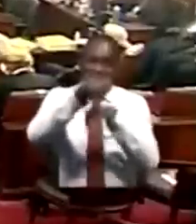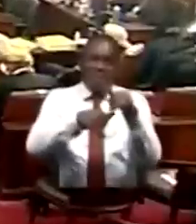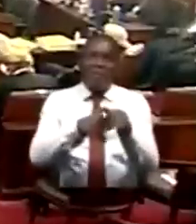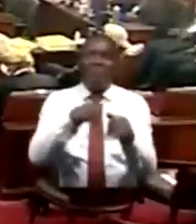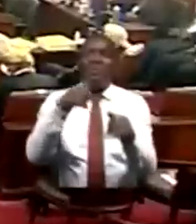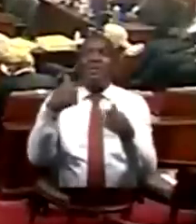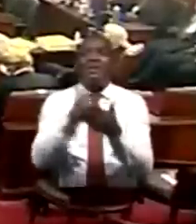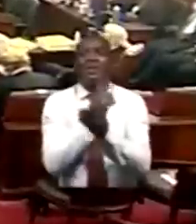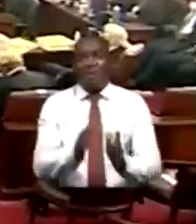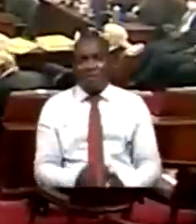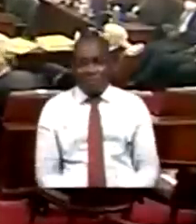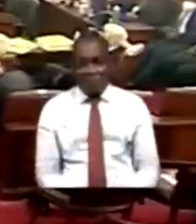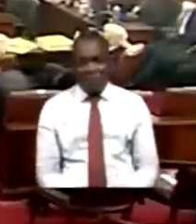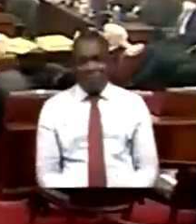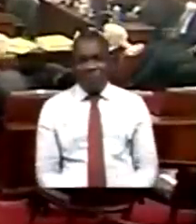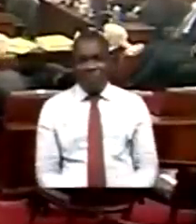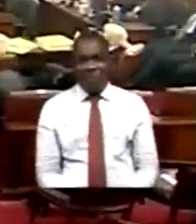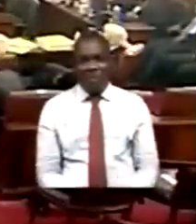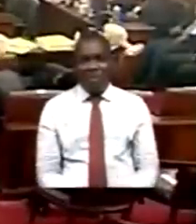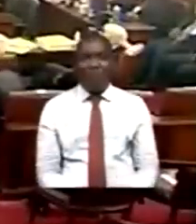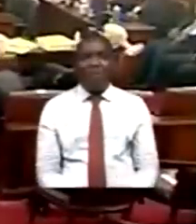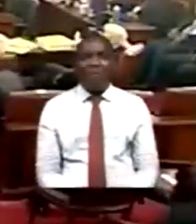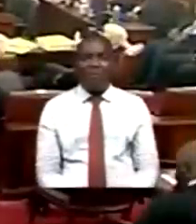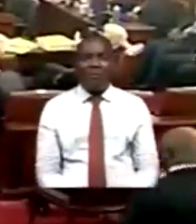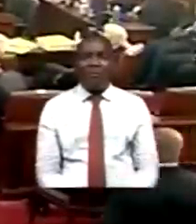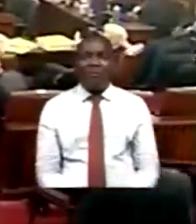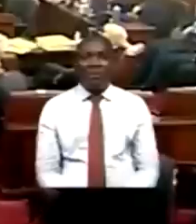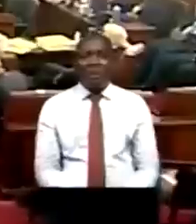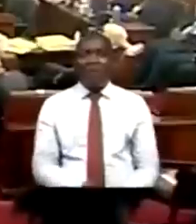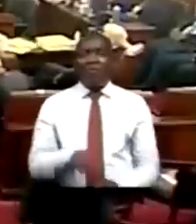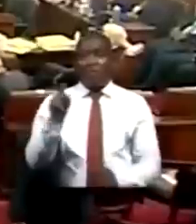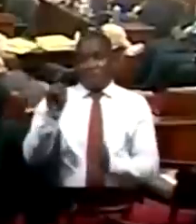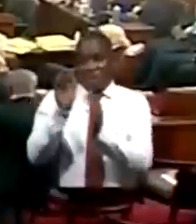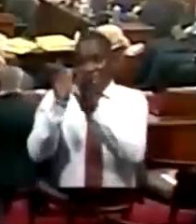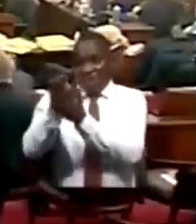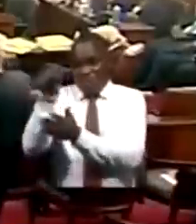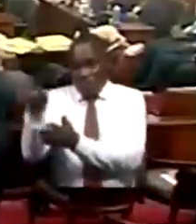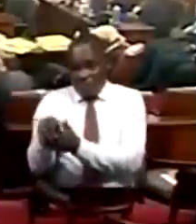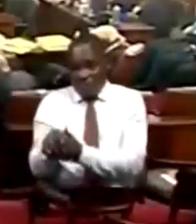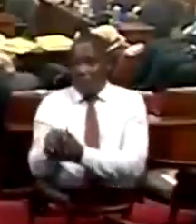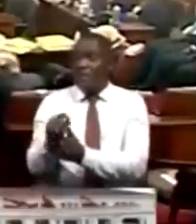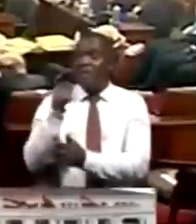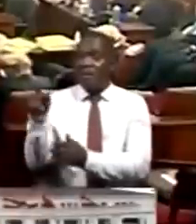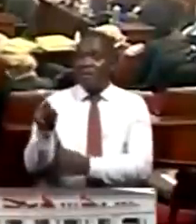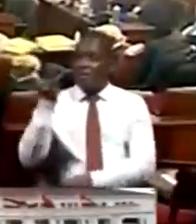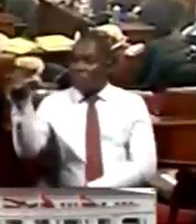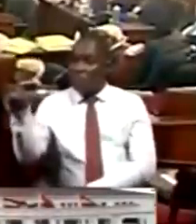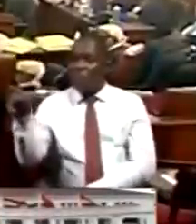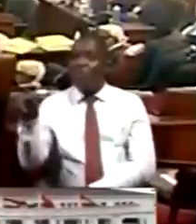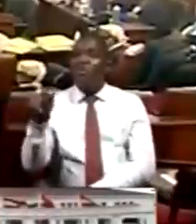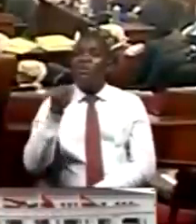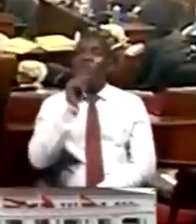and answer. It's a very straightforward answer. Yes, he is asking you. He is putting it to you that you are not being